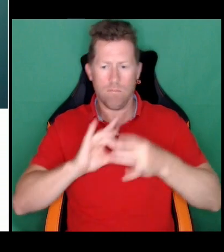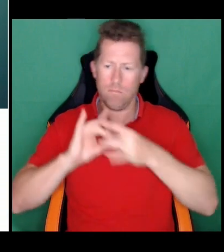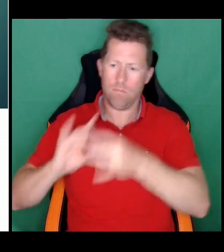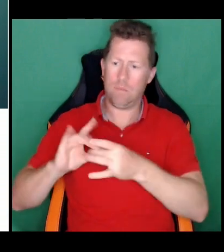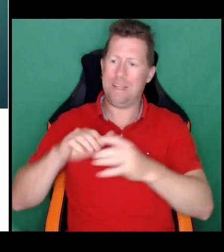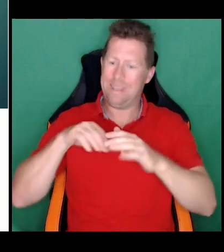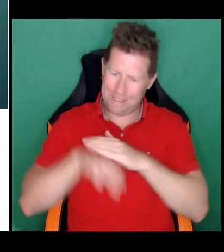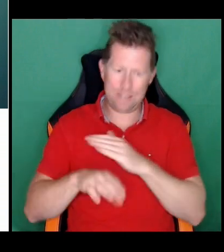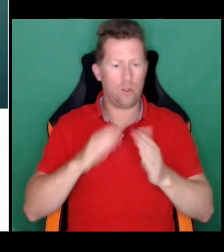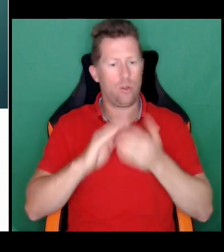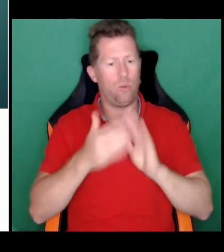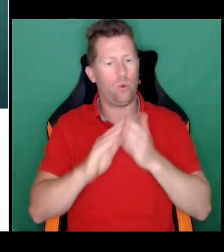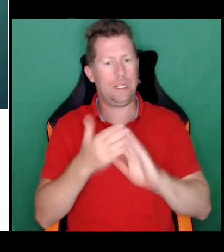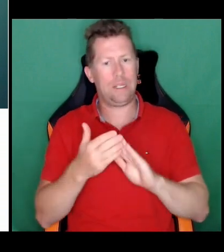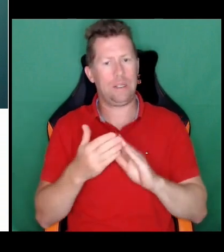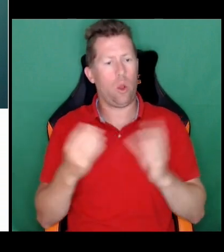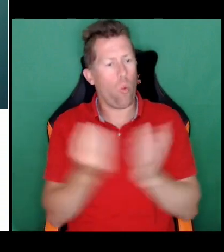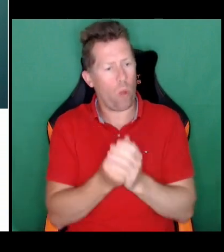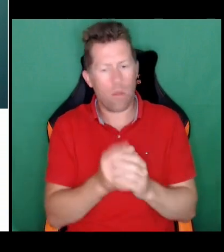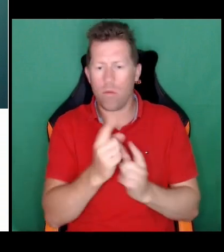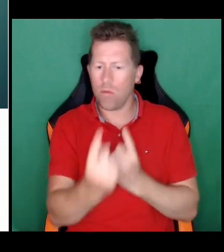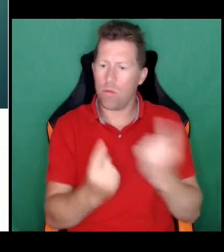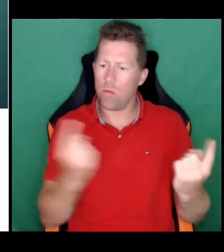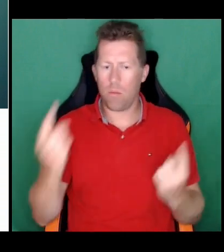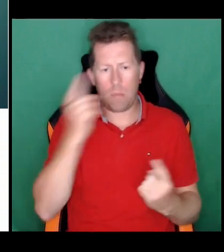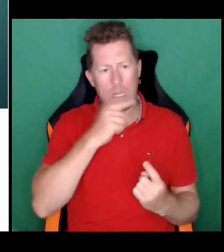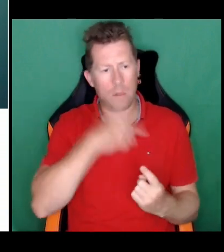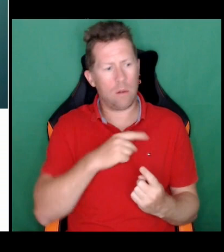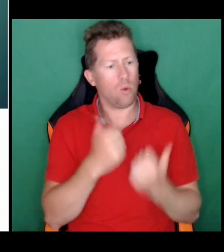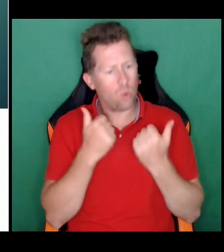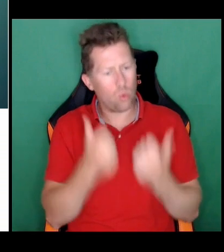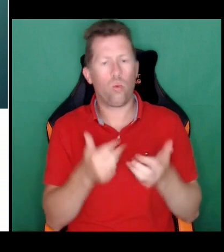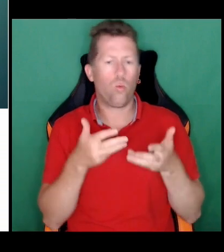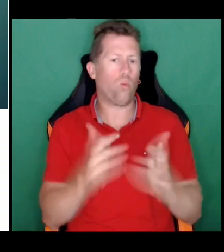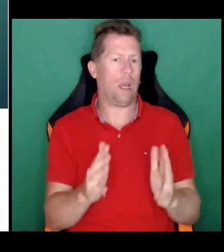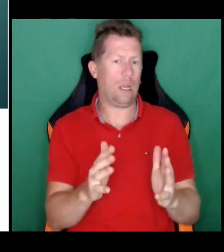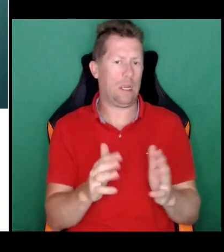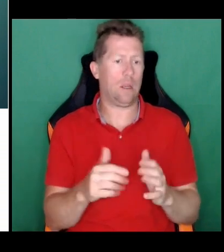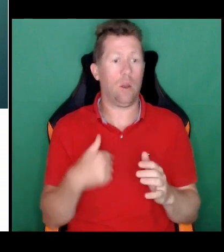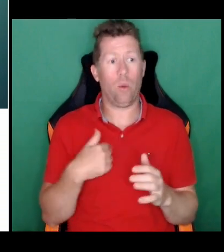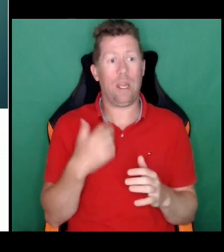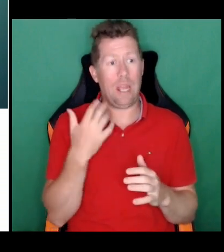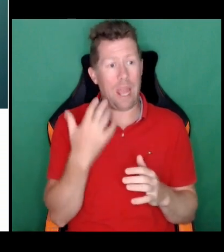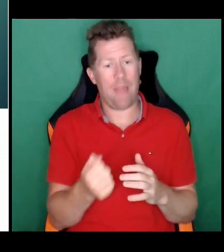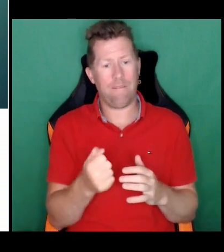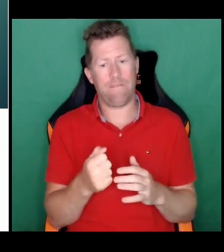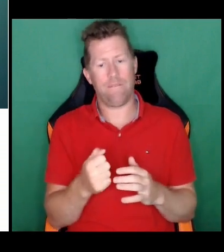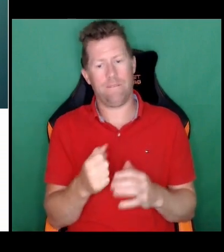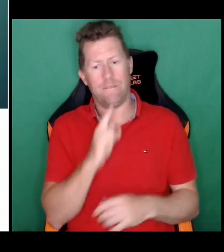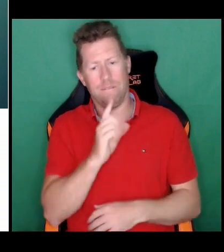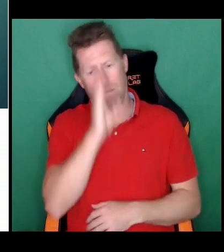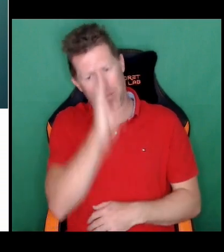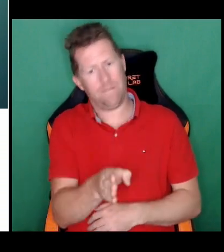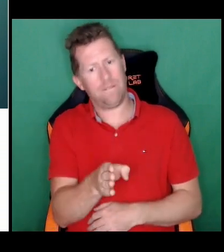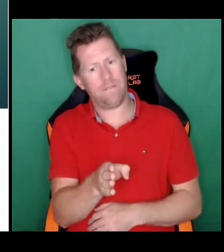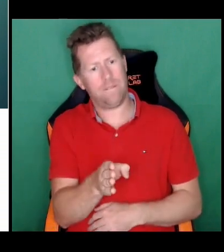communities, individuals that we seek to serve in a genuine, meaningful way. We put integrity first, and we very much apply an